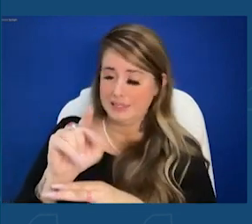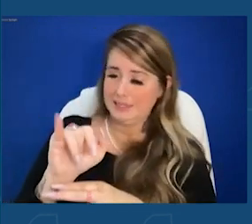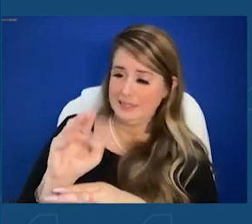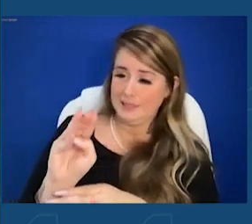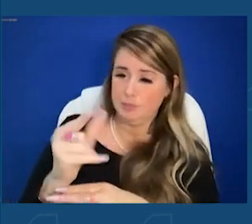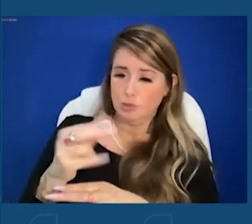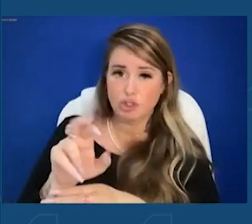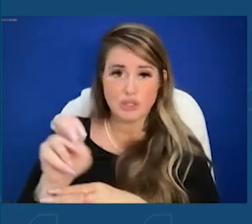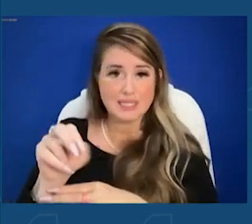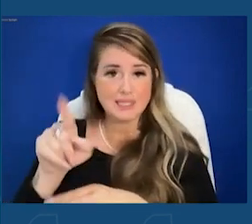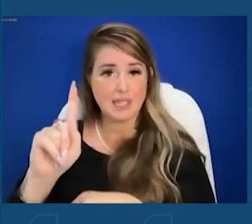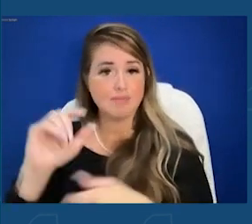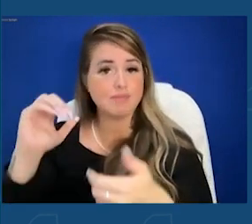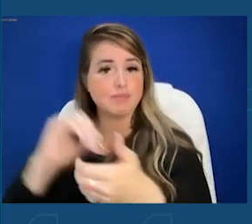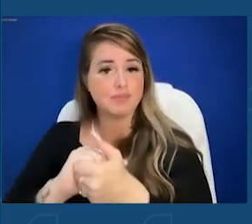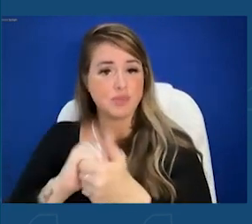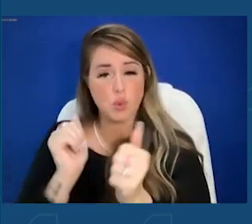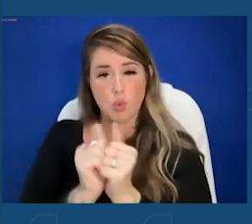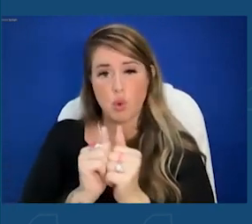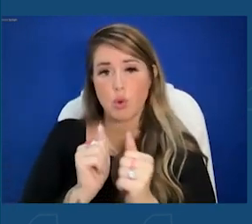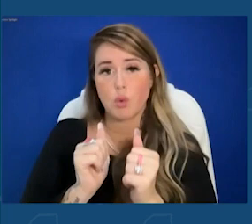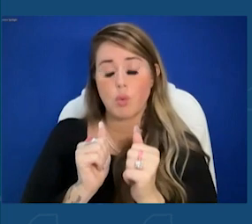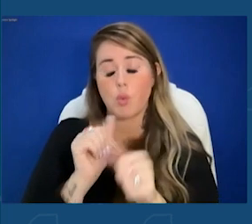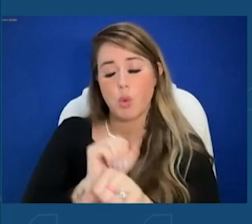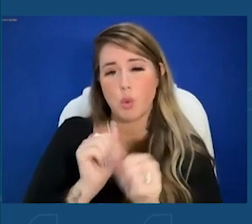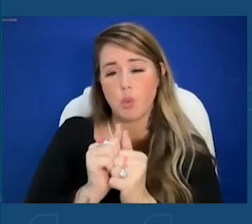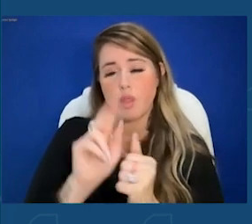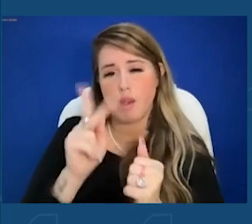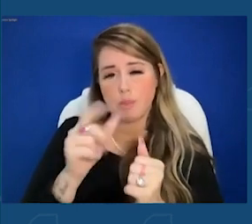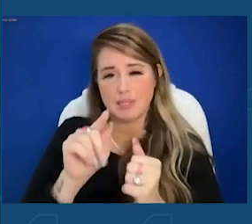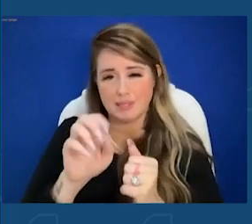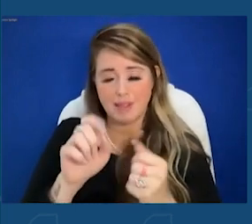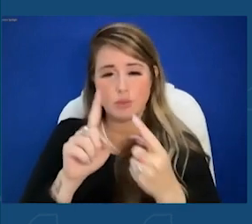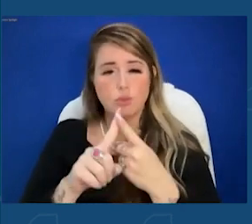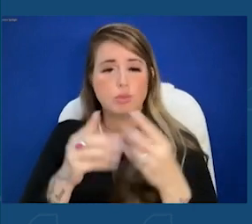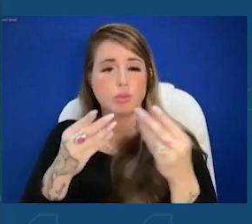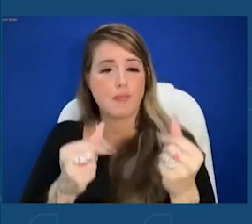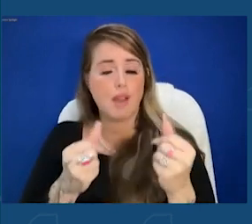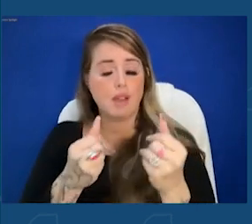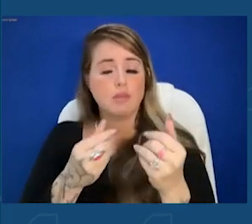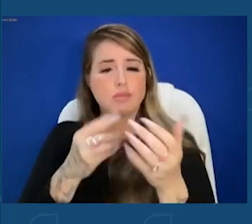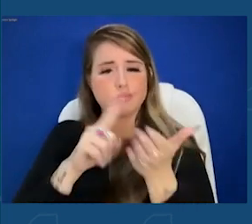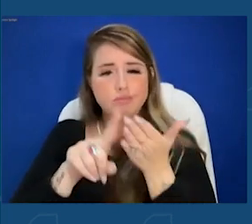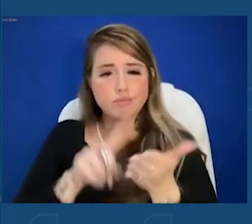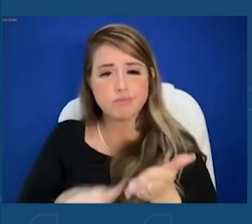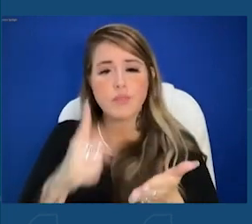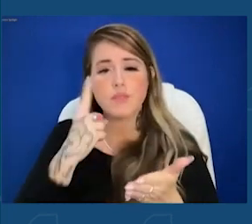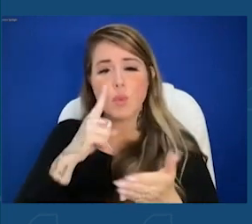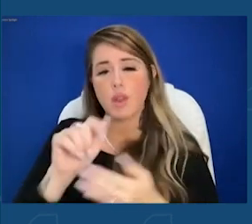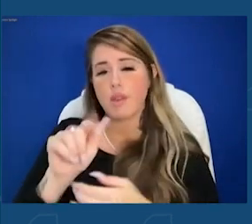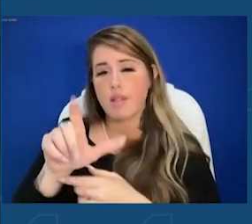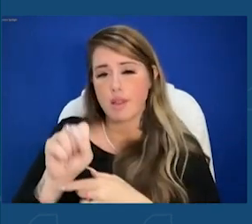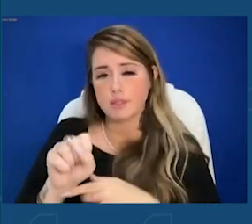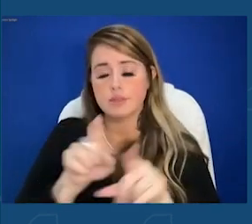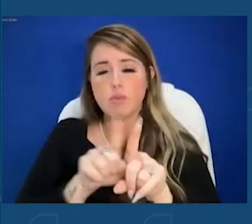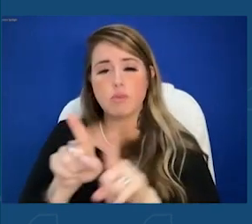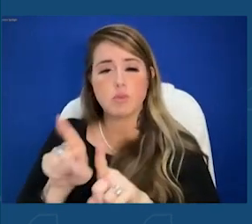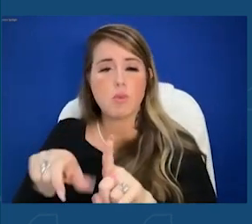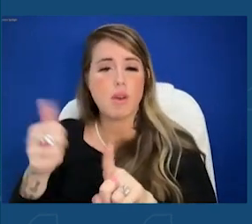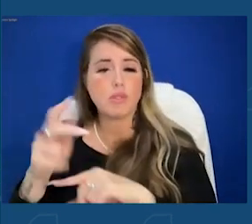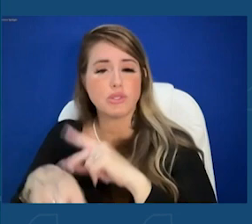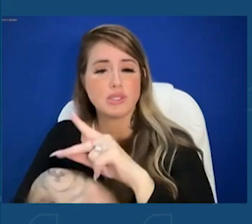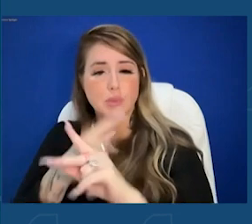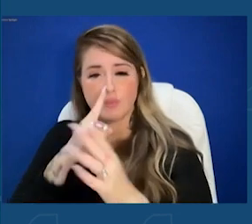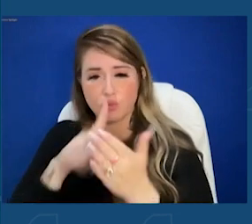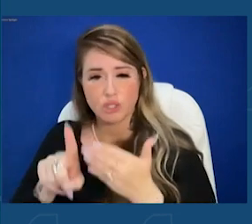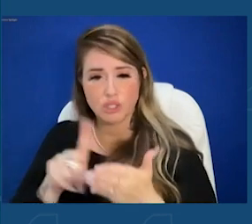an endowment for ALS. Grants to fund Upstate Syracuse University research collaborations, and